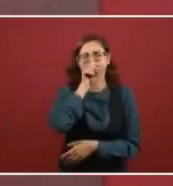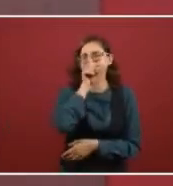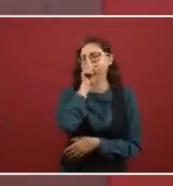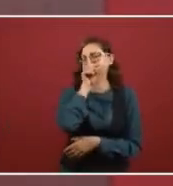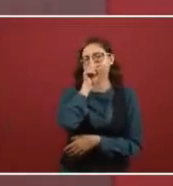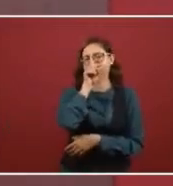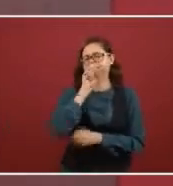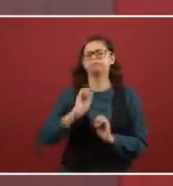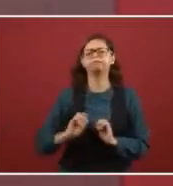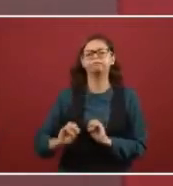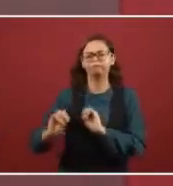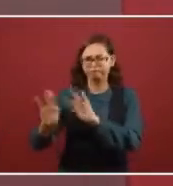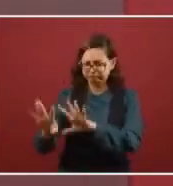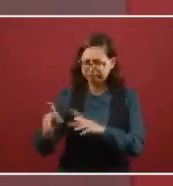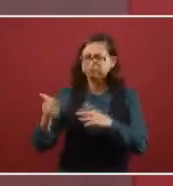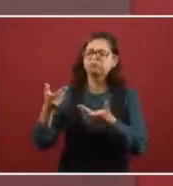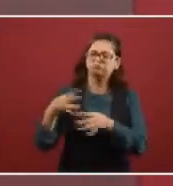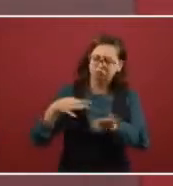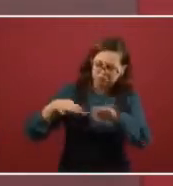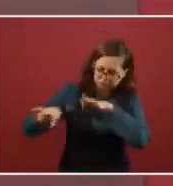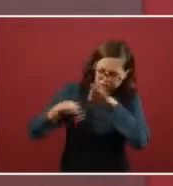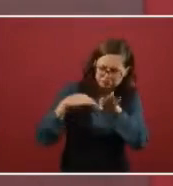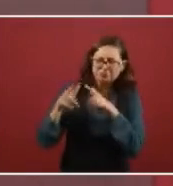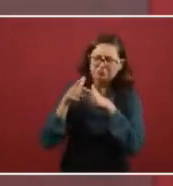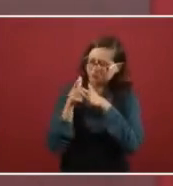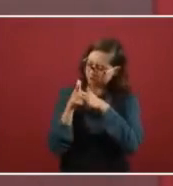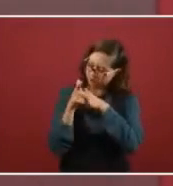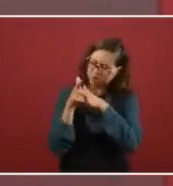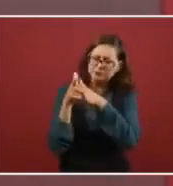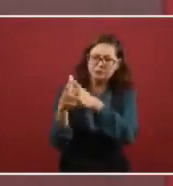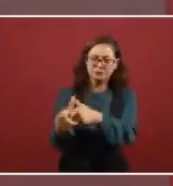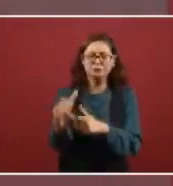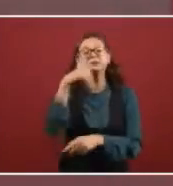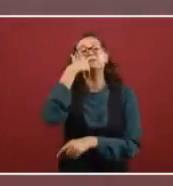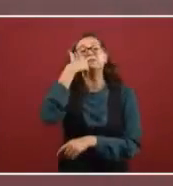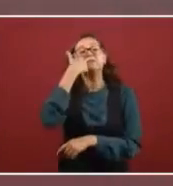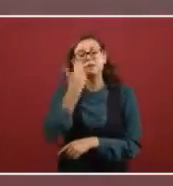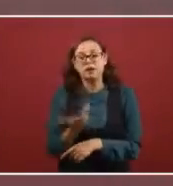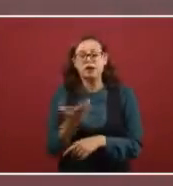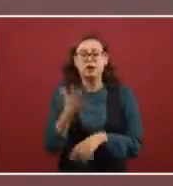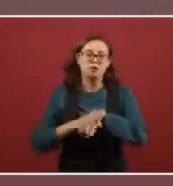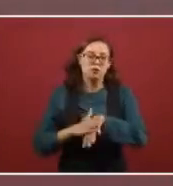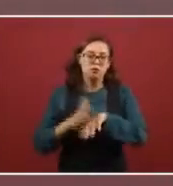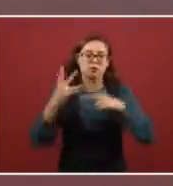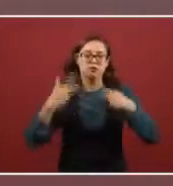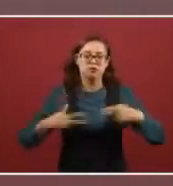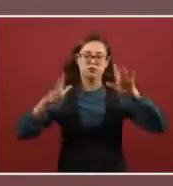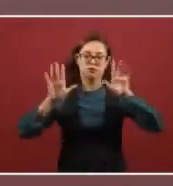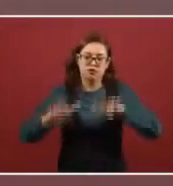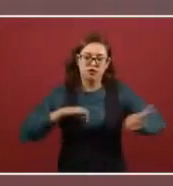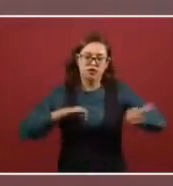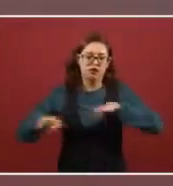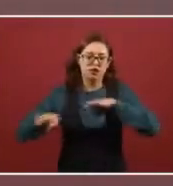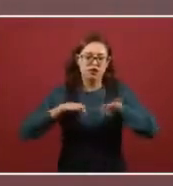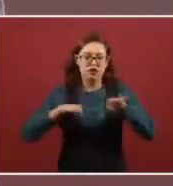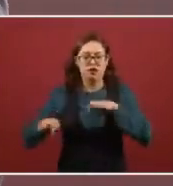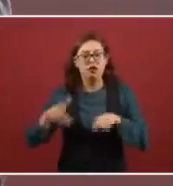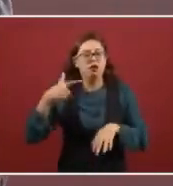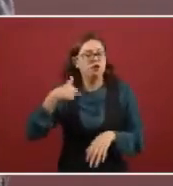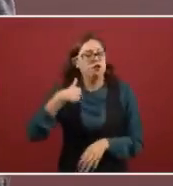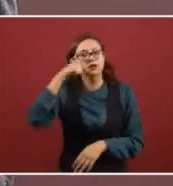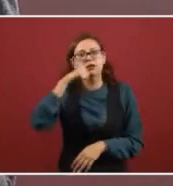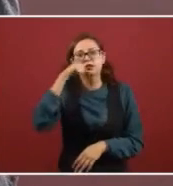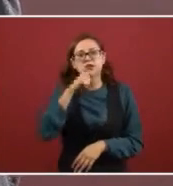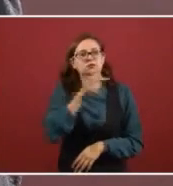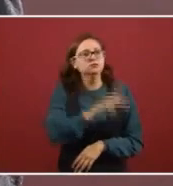the mines that are already producing. We want to have jobs. I